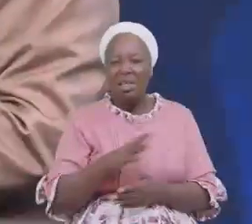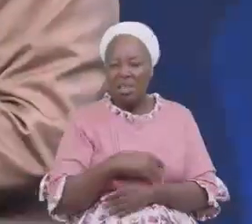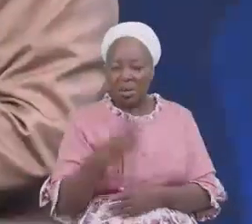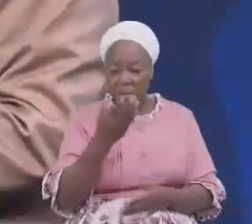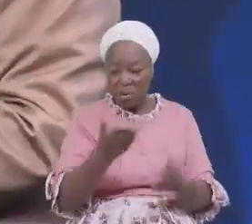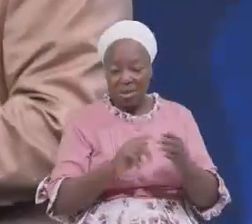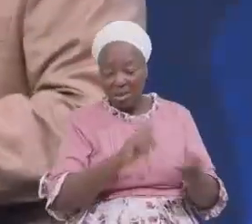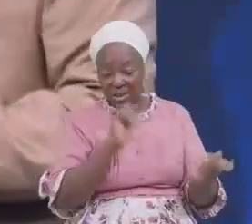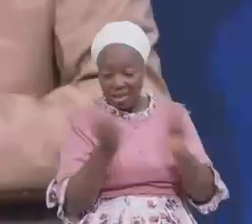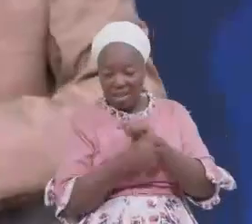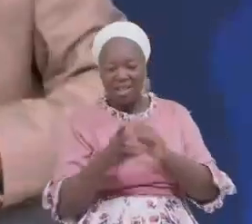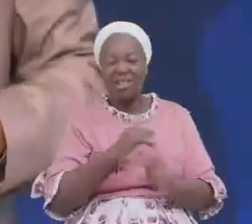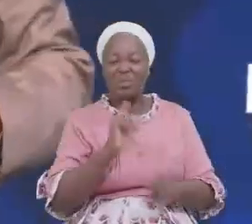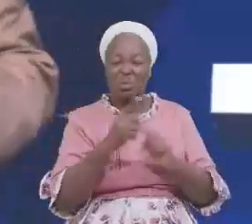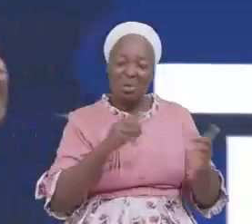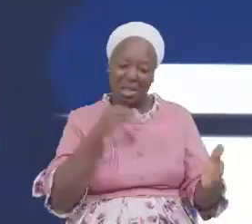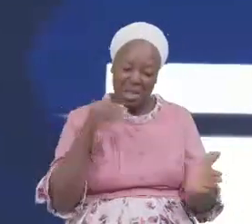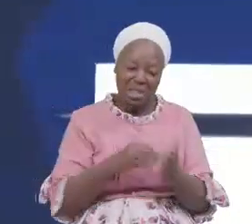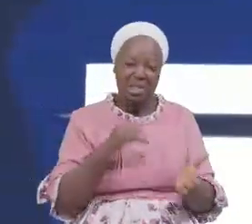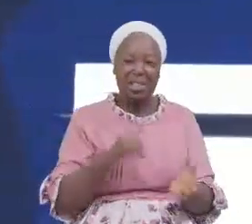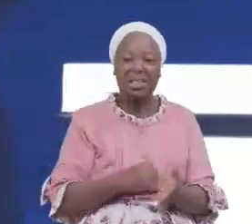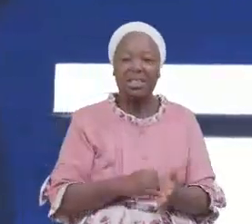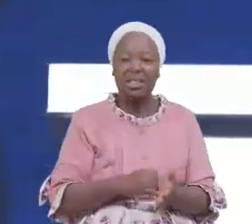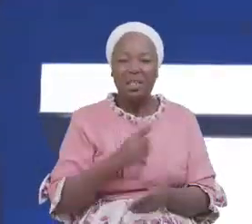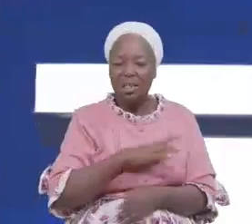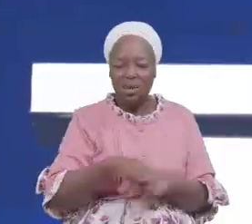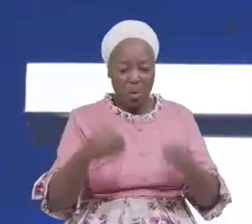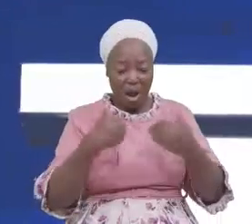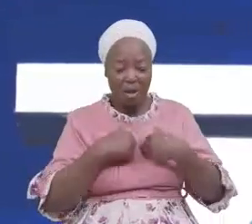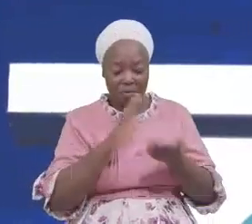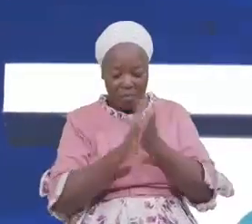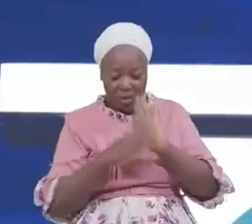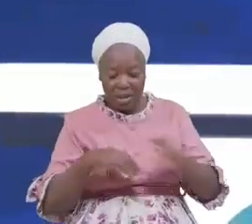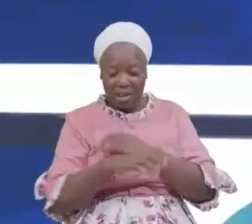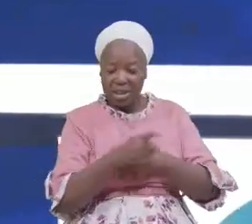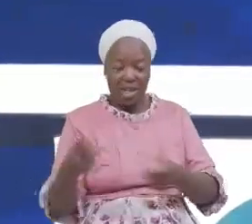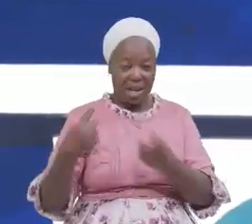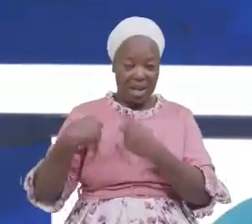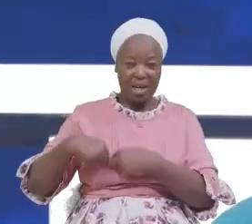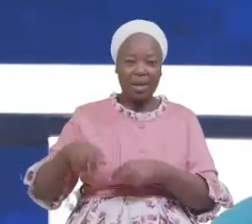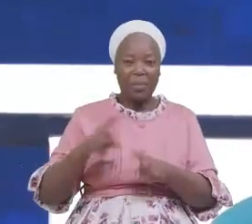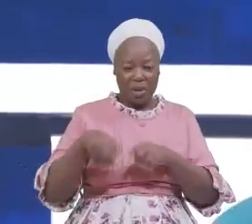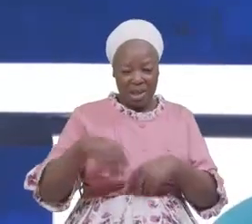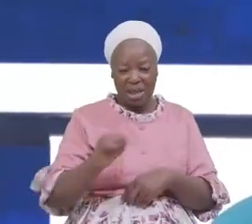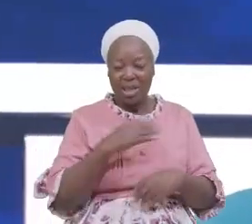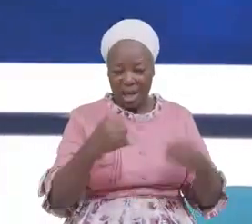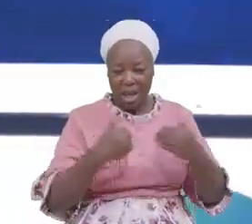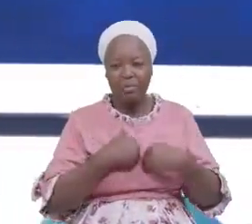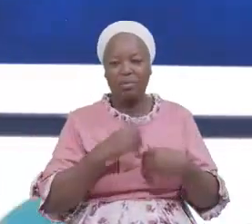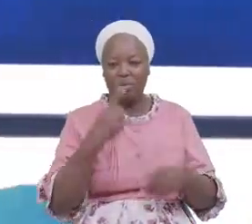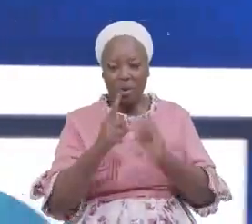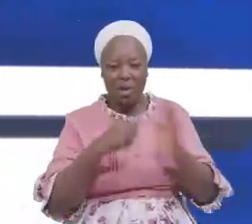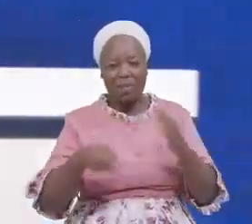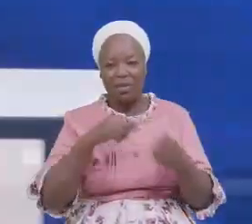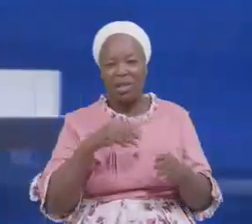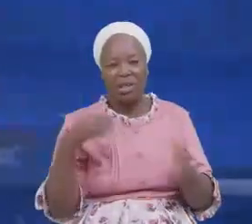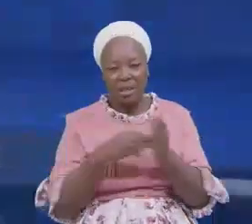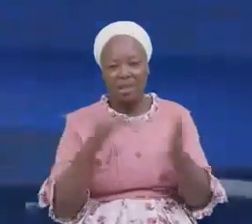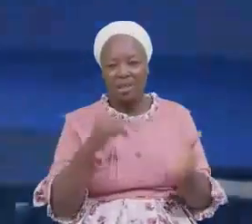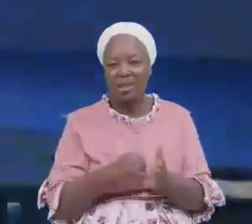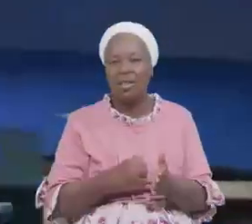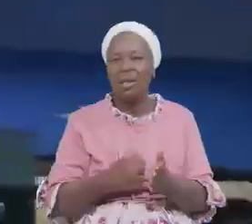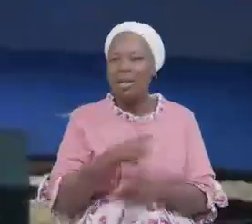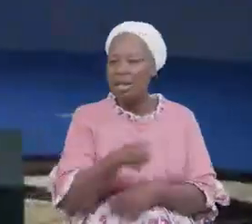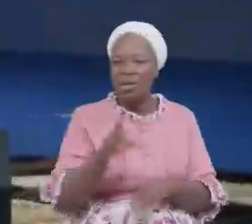criticize. They don't have peace in their heart, but they criticize. They don't have